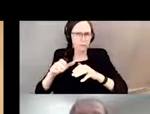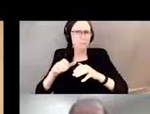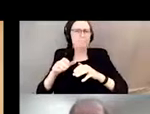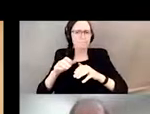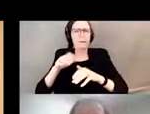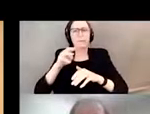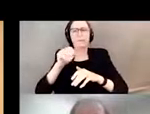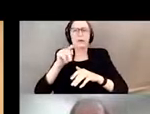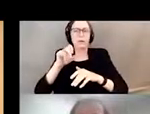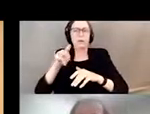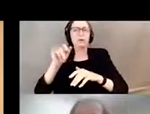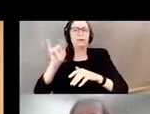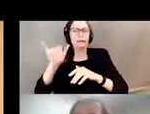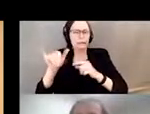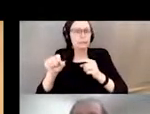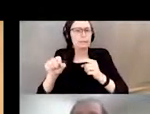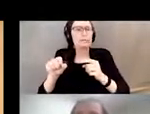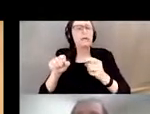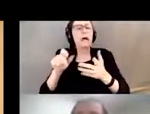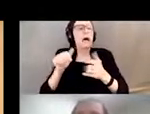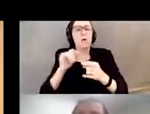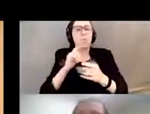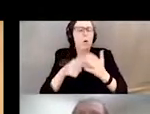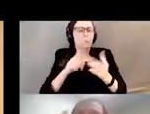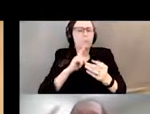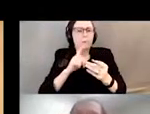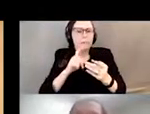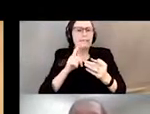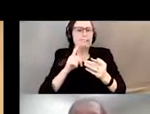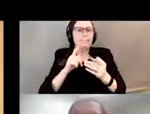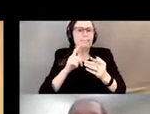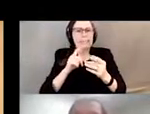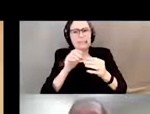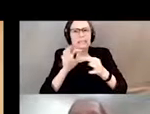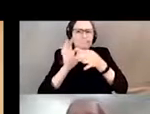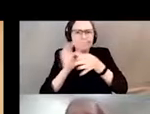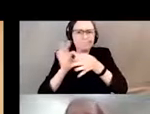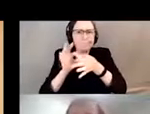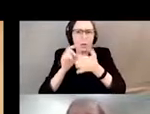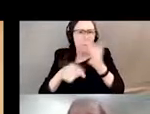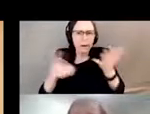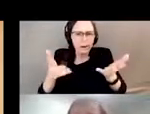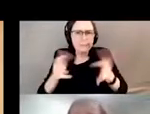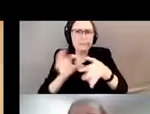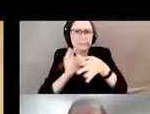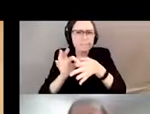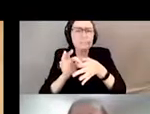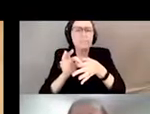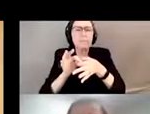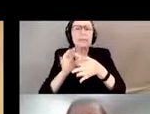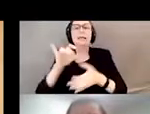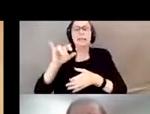minorities. And the thing that really just kind of keeps them together as a unified force is